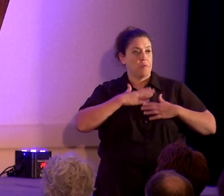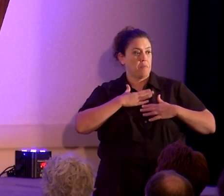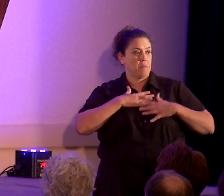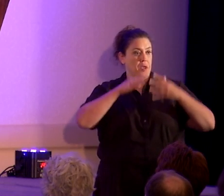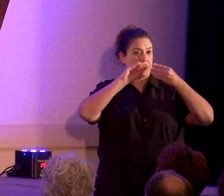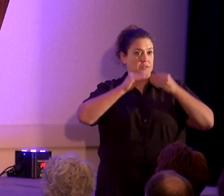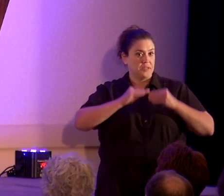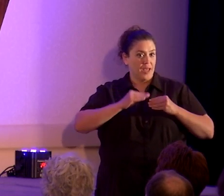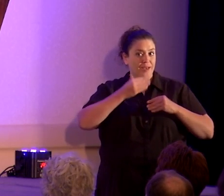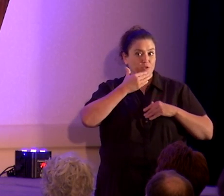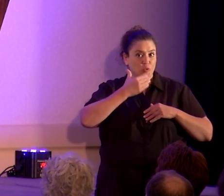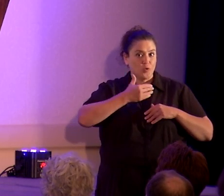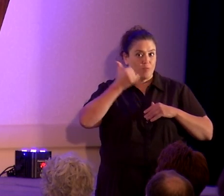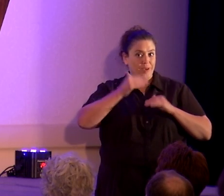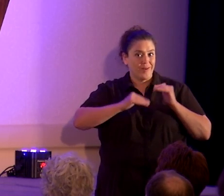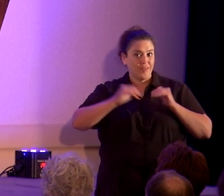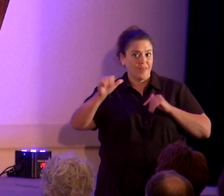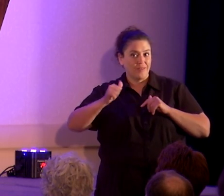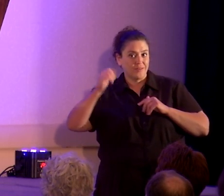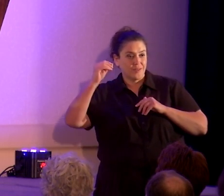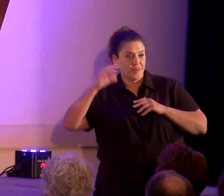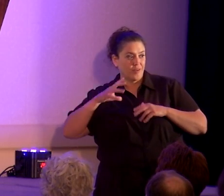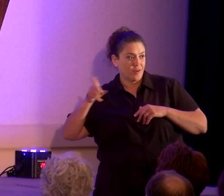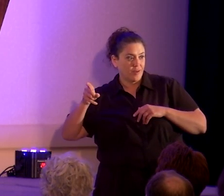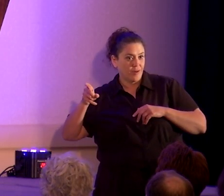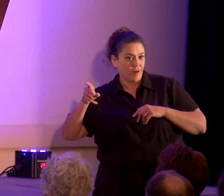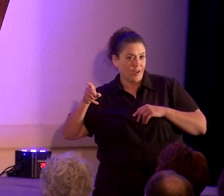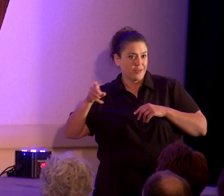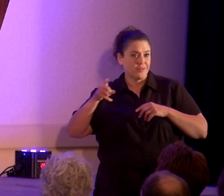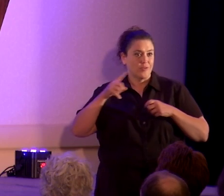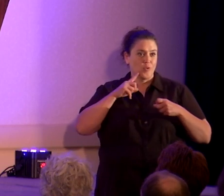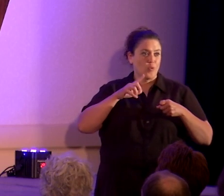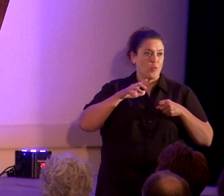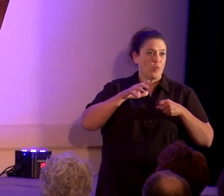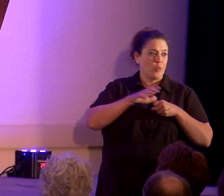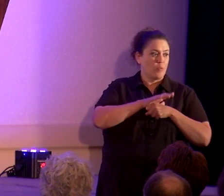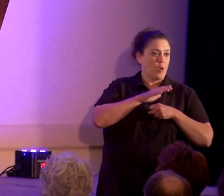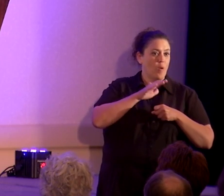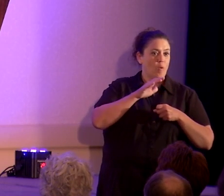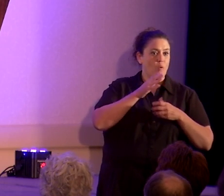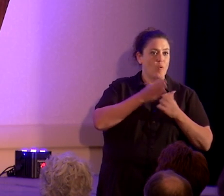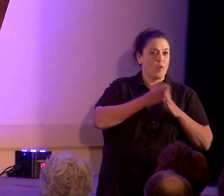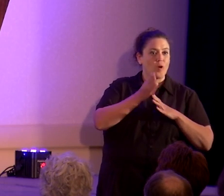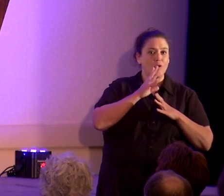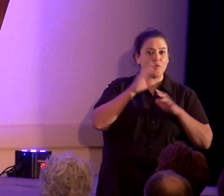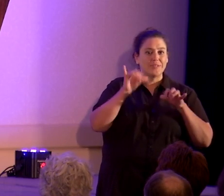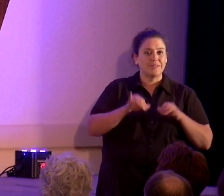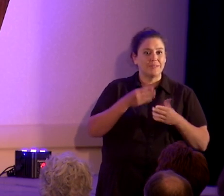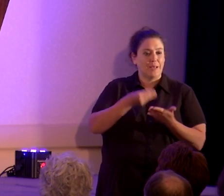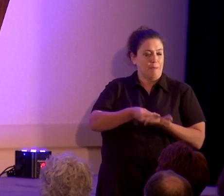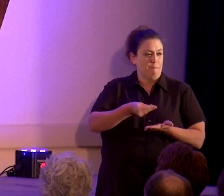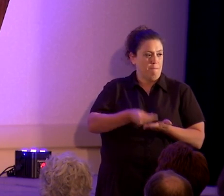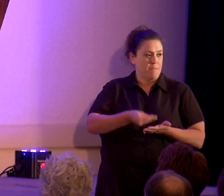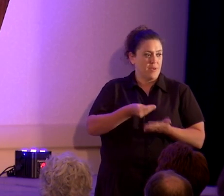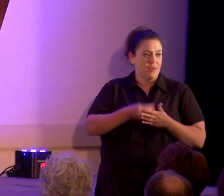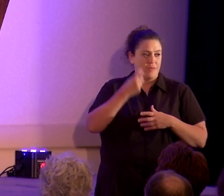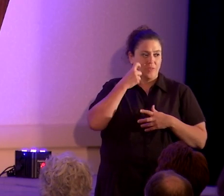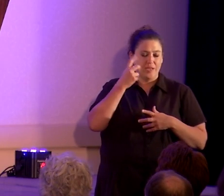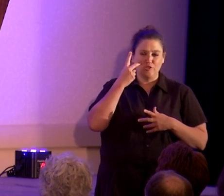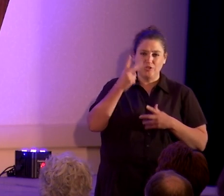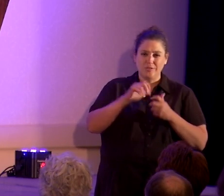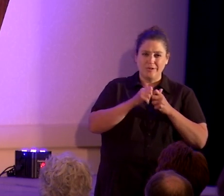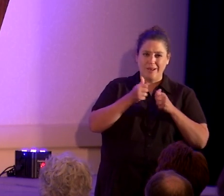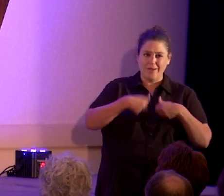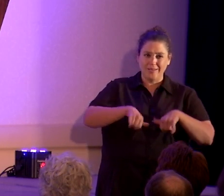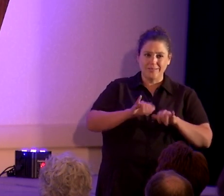had been better than the other guys for the entirety of my career. We would have cost the same amount of money. They had just seen how I could still